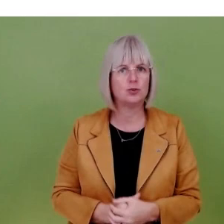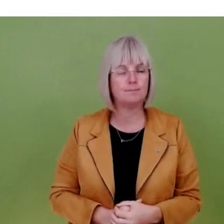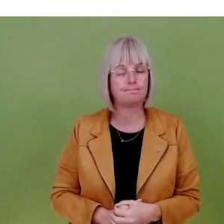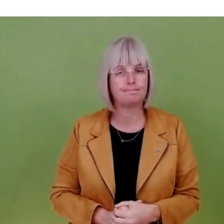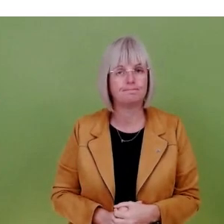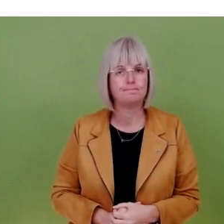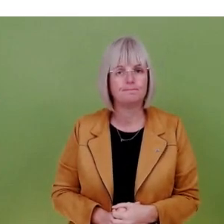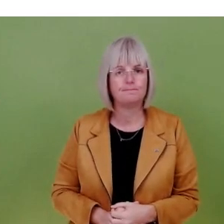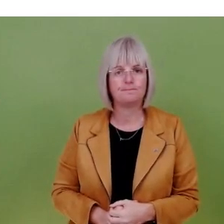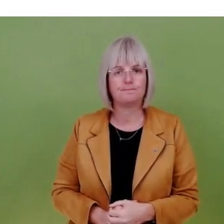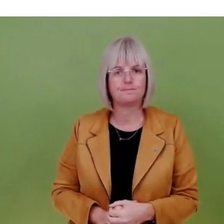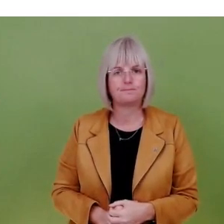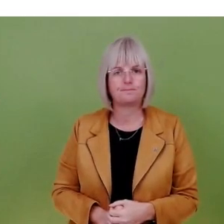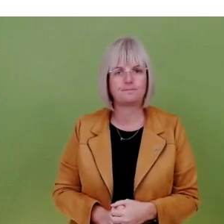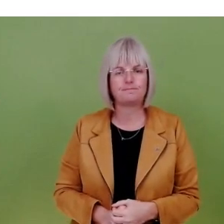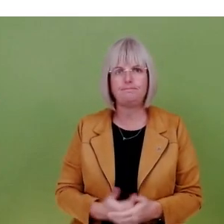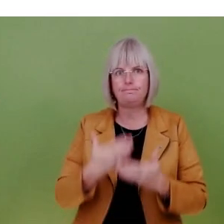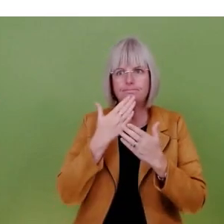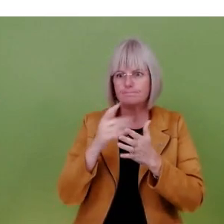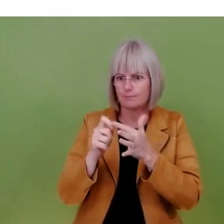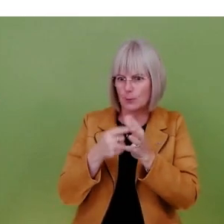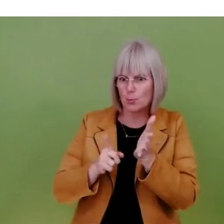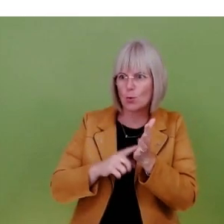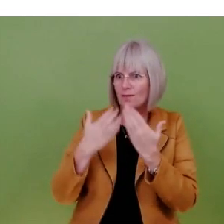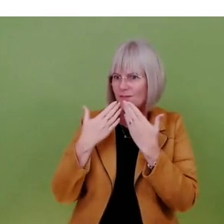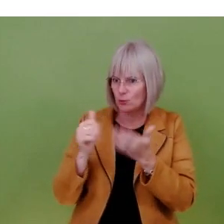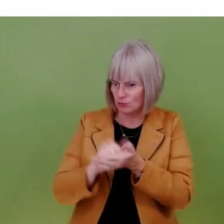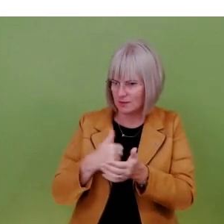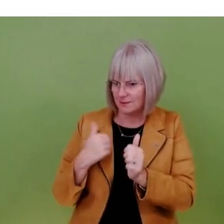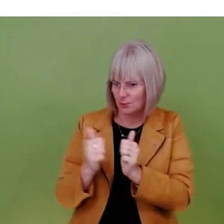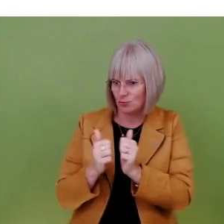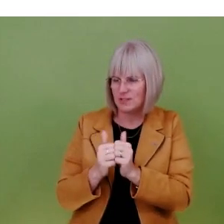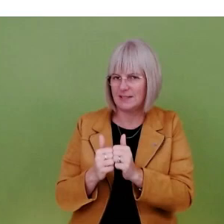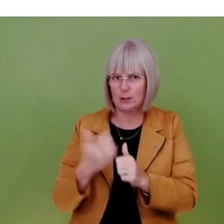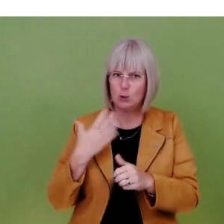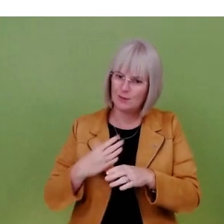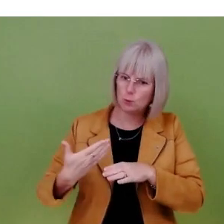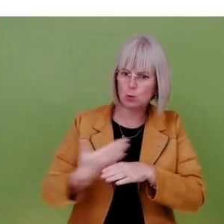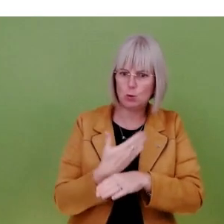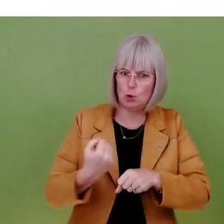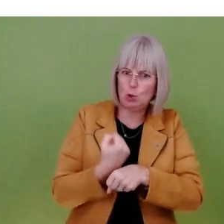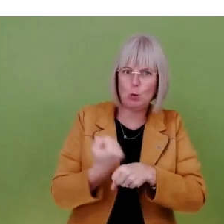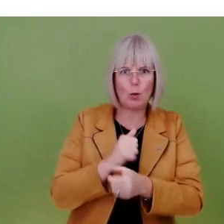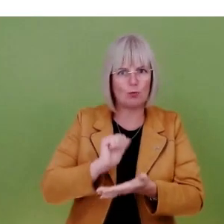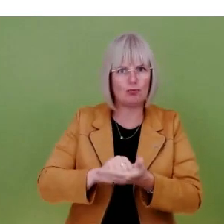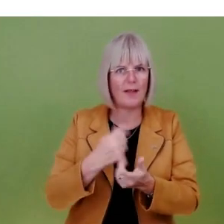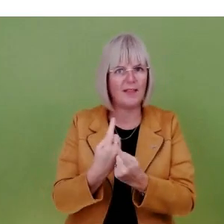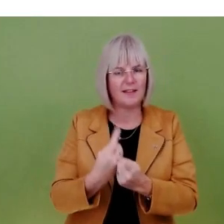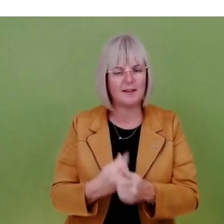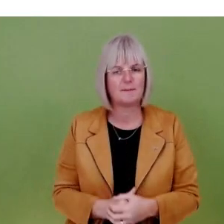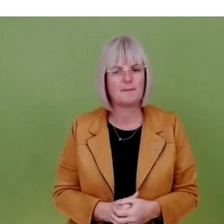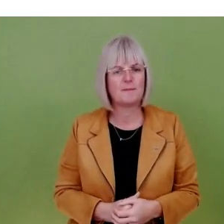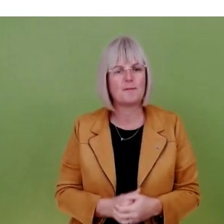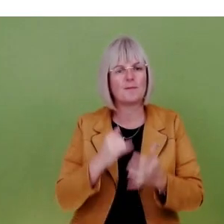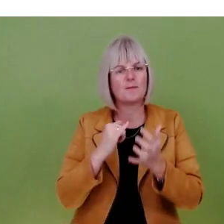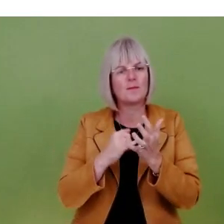Thank you, Paul. Absolutely. Do the right thing, everybody. Over to you, Susanna. Thanks, Margo. I